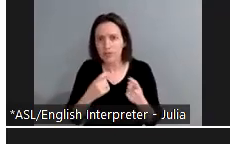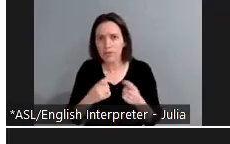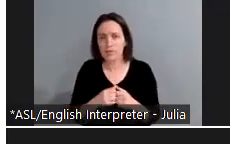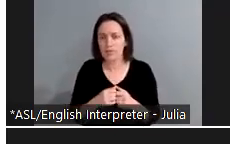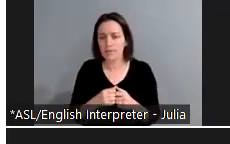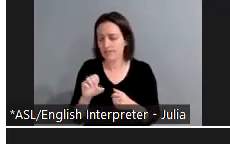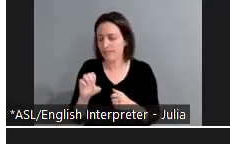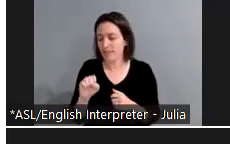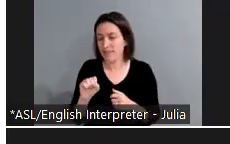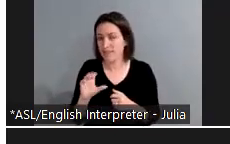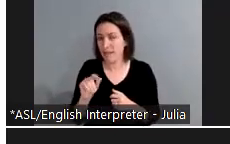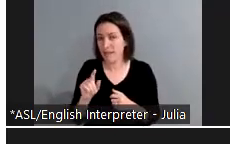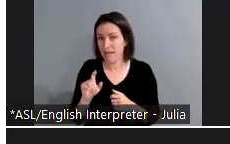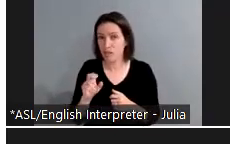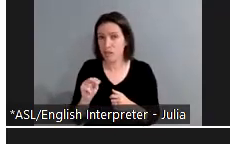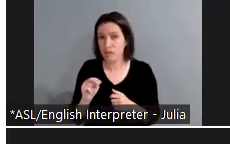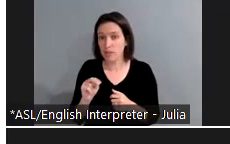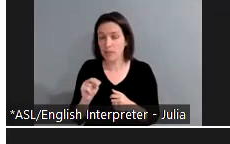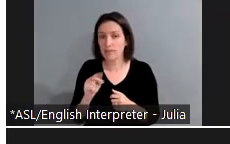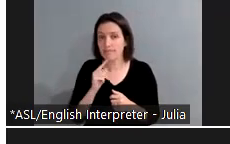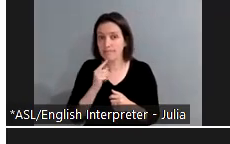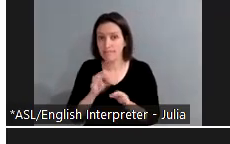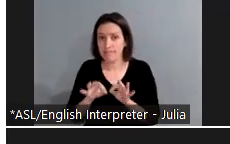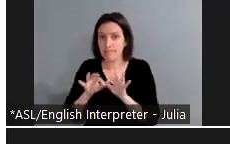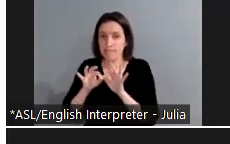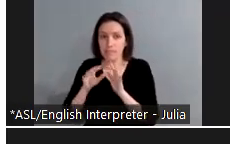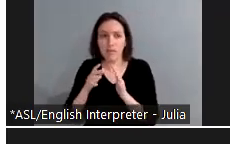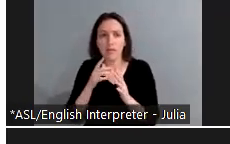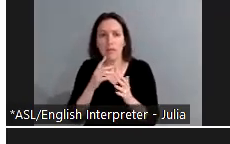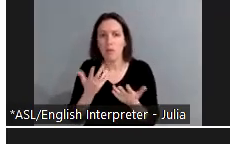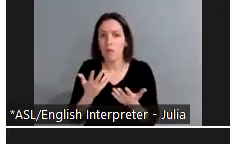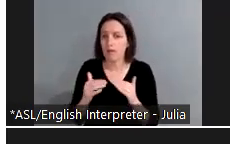provide information for how to request a fair hearing or appeal.